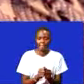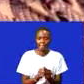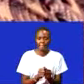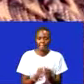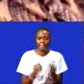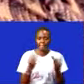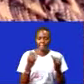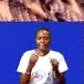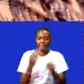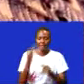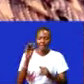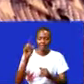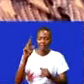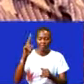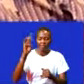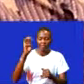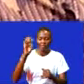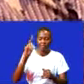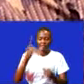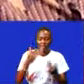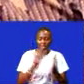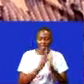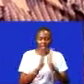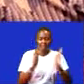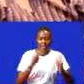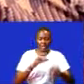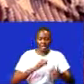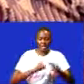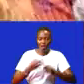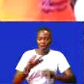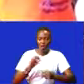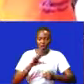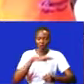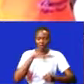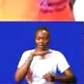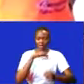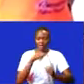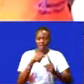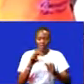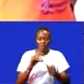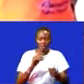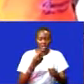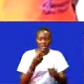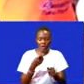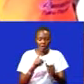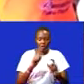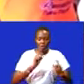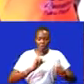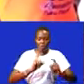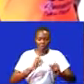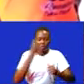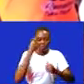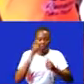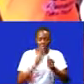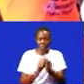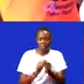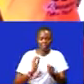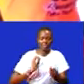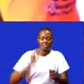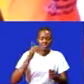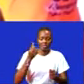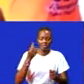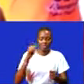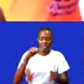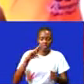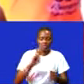Migosi Fred Odumo opaka inya okang mogai mar ODM Raila Odinga kao mar di Laro bedo jatend jakom mar riwruoge pinje